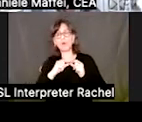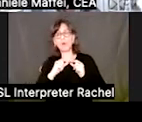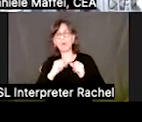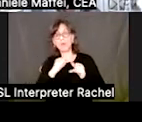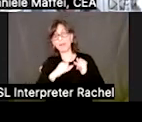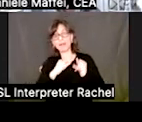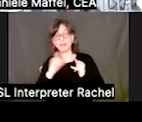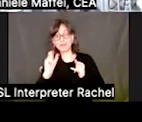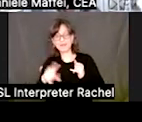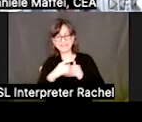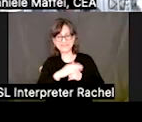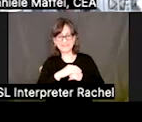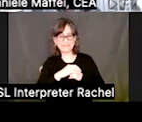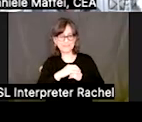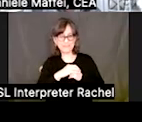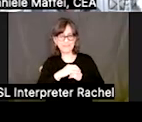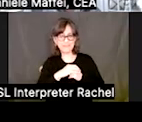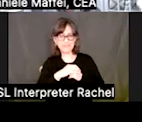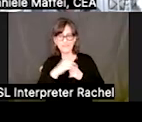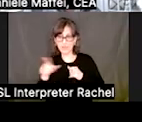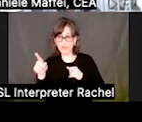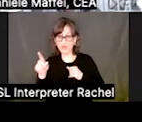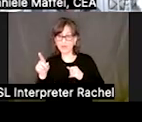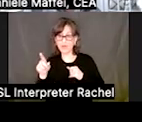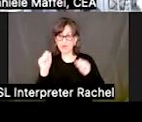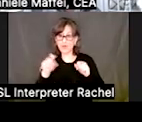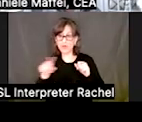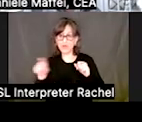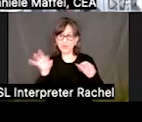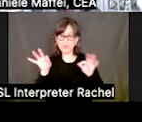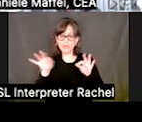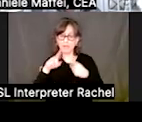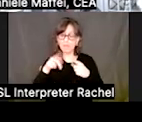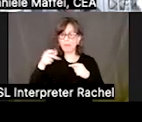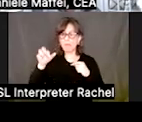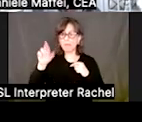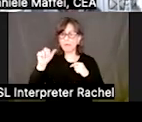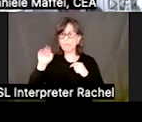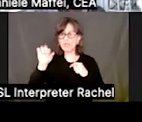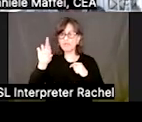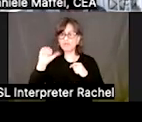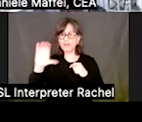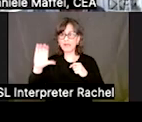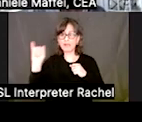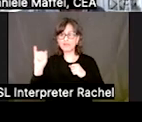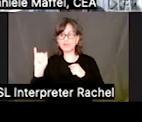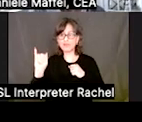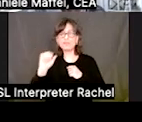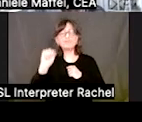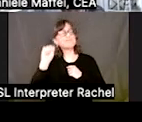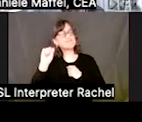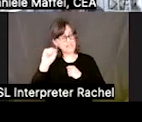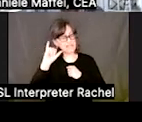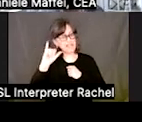one last question. Would you be able to speak anything about parametric insurance, Janiel? Yeah, so parametric insurance is an interesting,